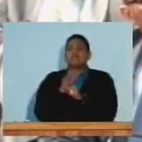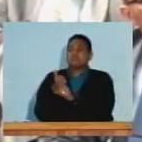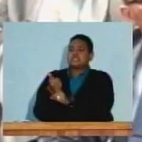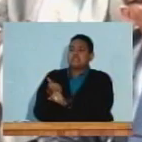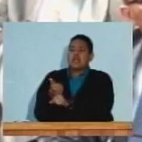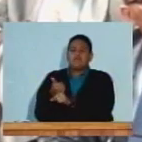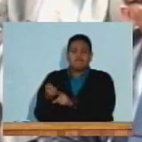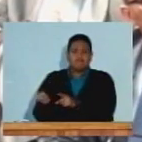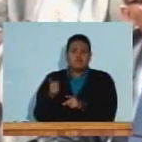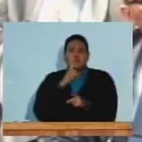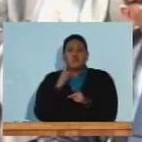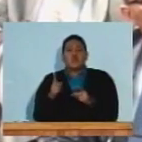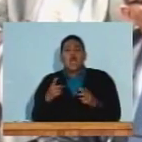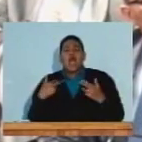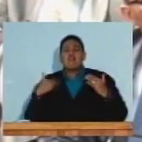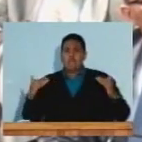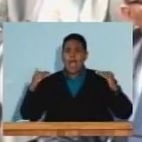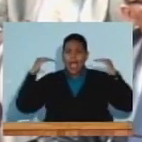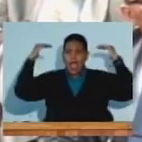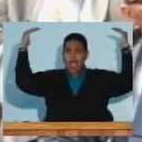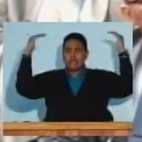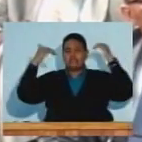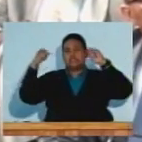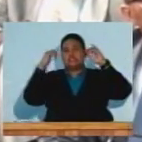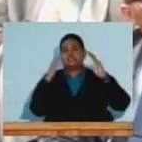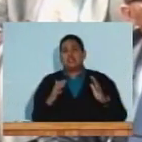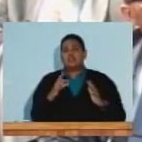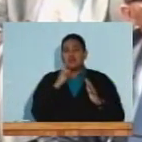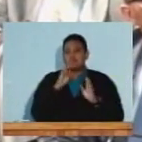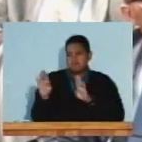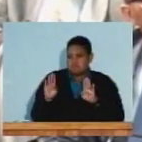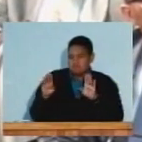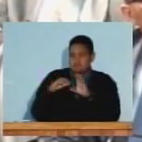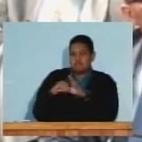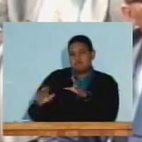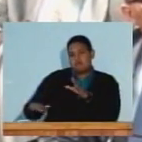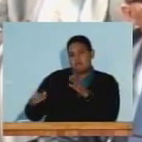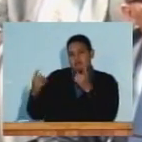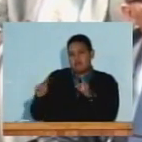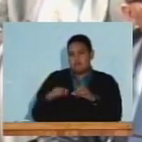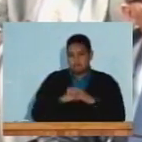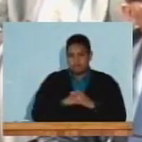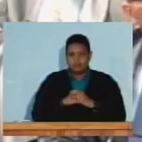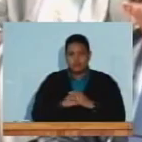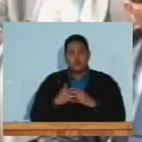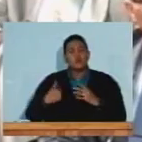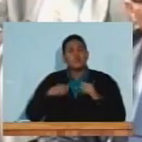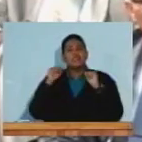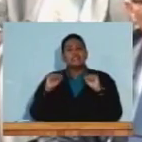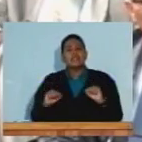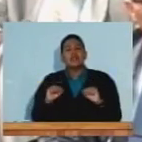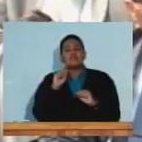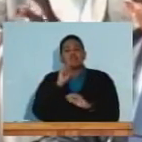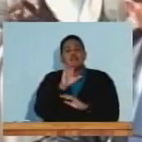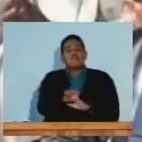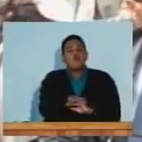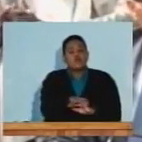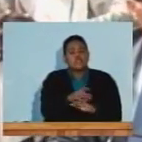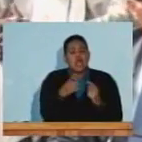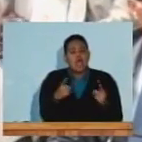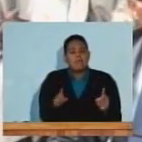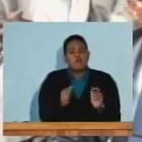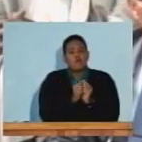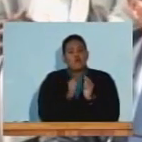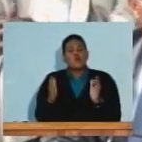themselves to uphold the highest standards of conduct in the House. We can be forceful